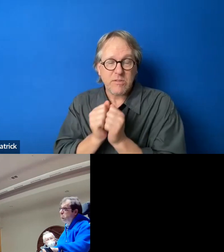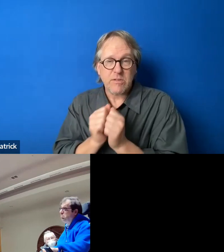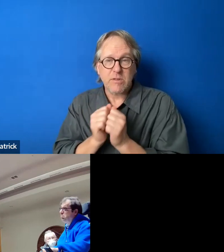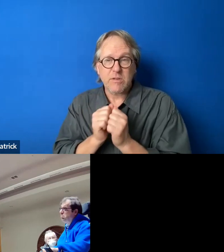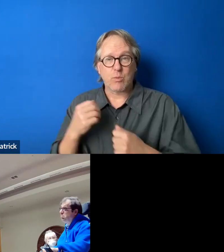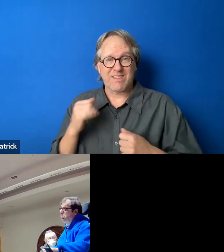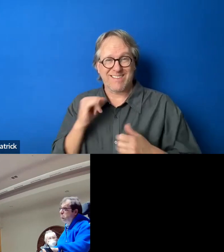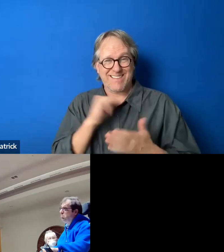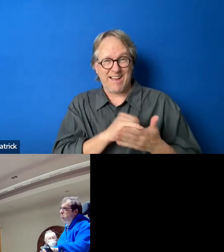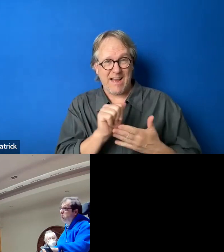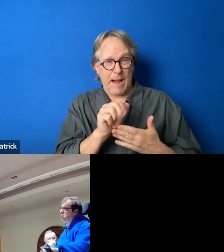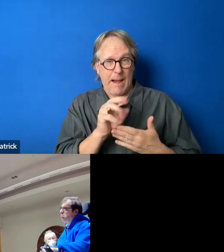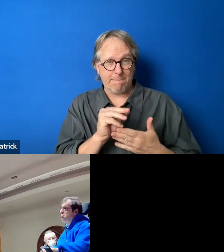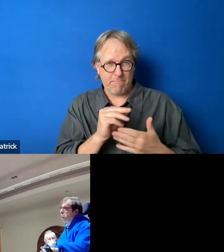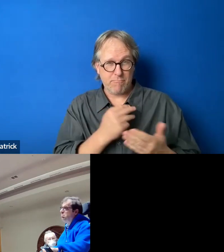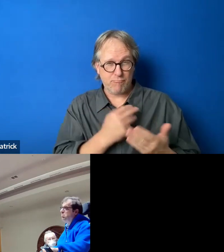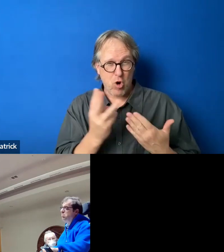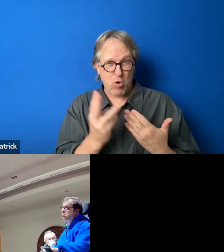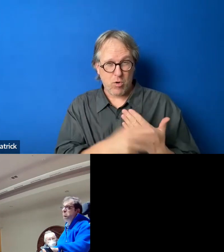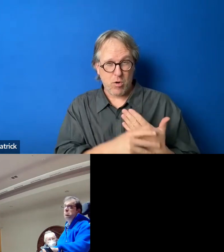program.